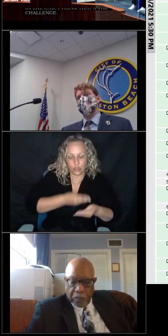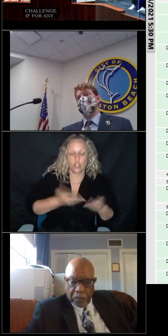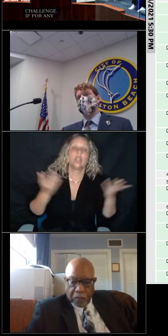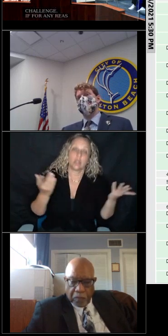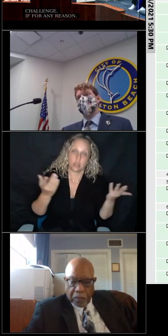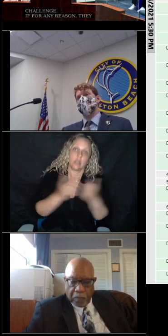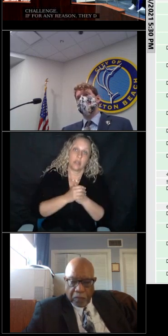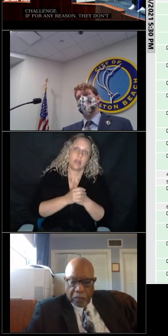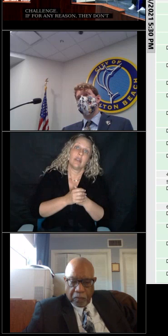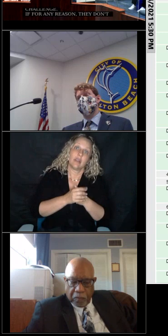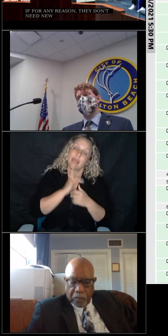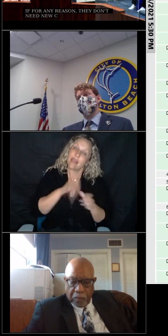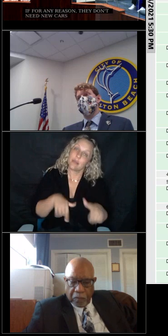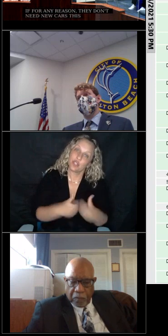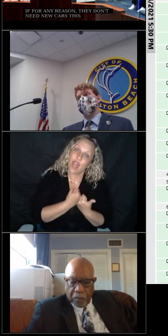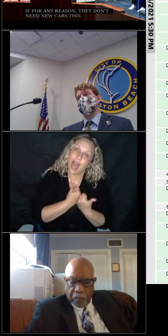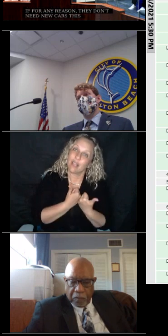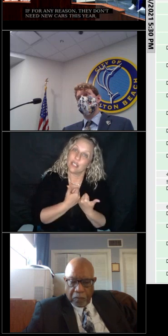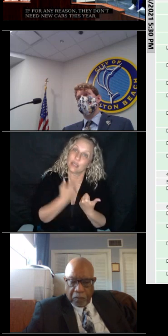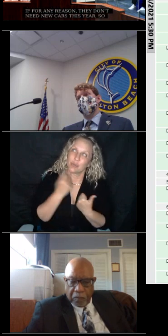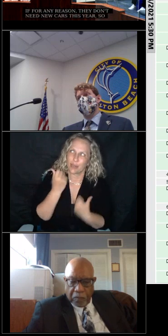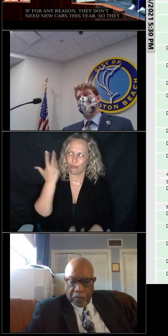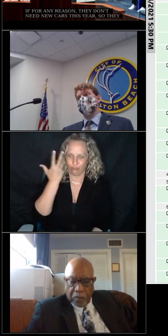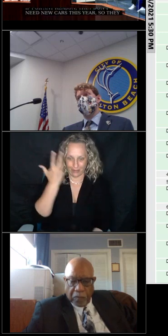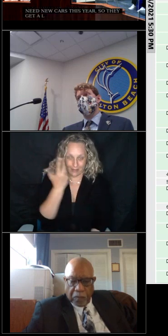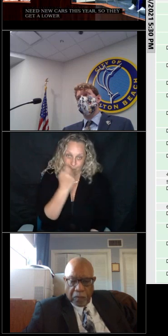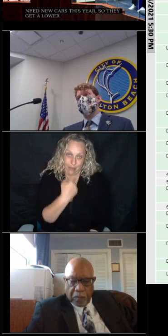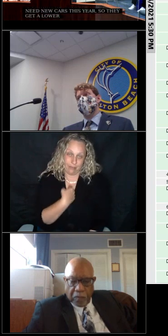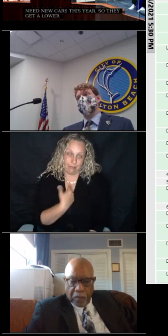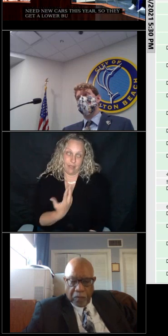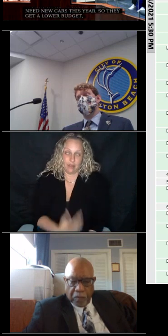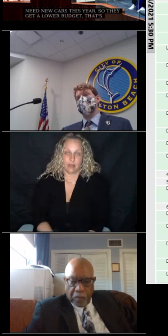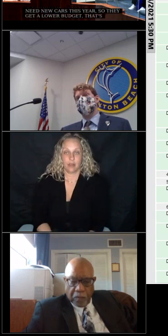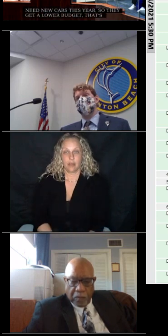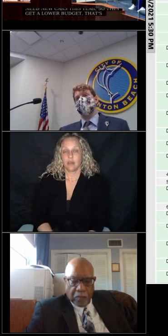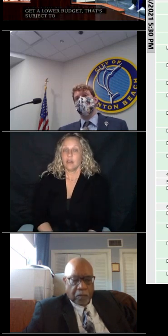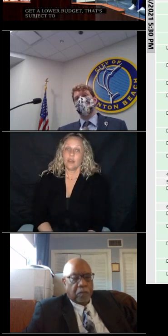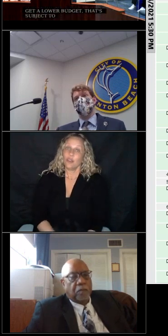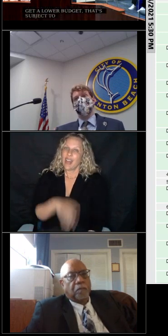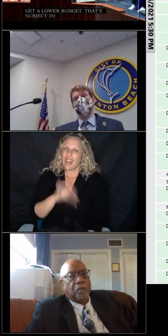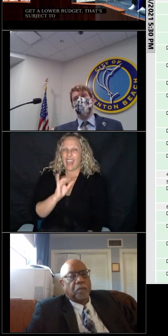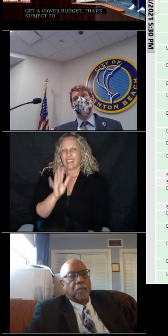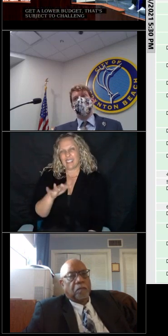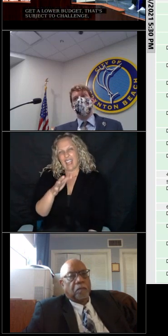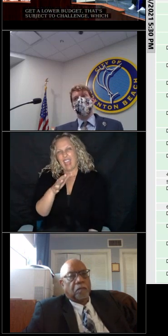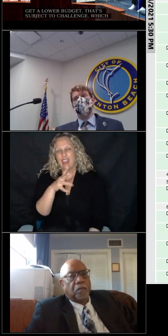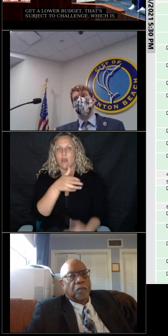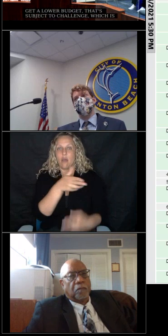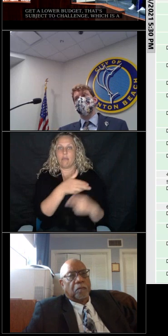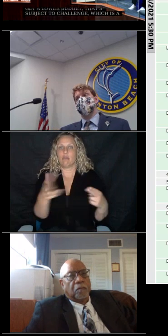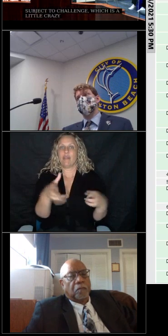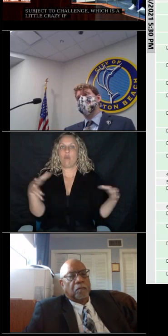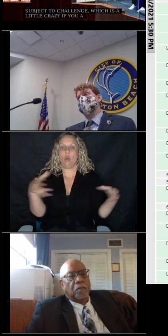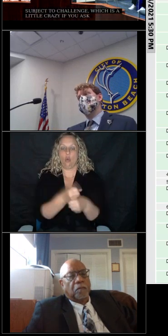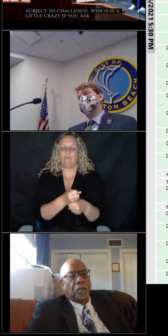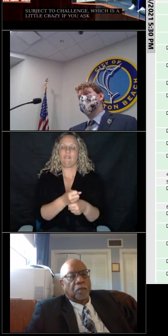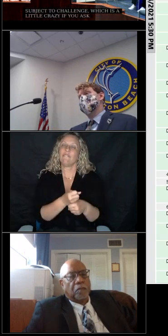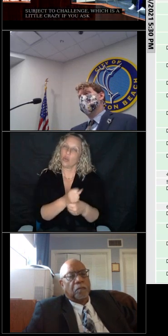that's subject to challenge, which is a little crazy if you ask me. So that's kind of a brief overview